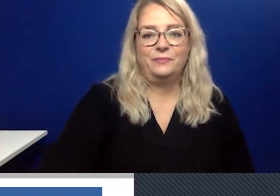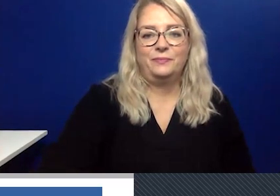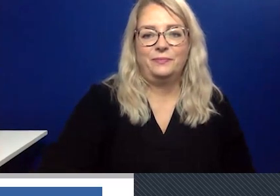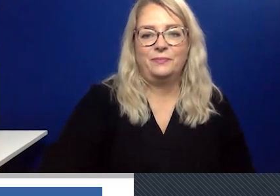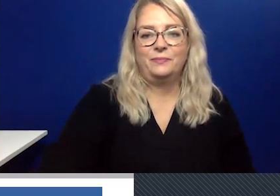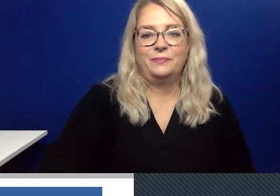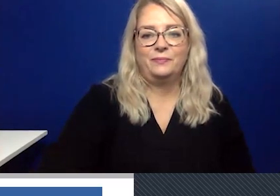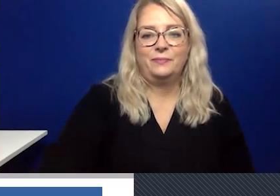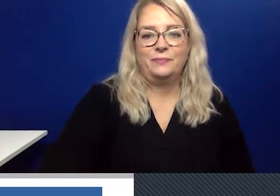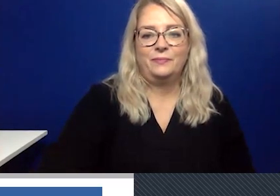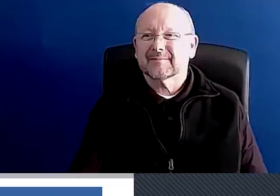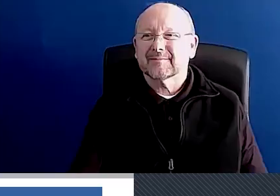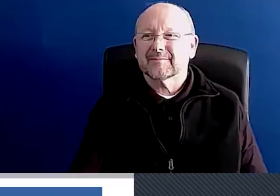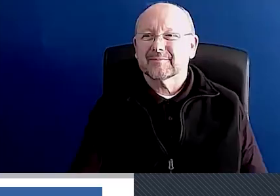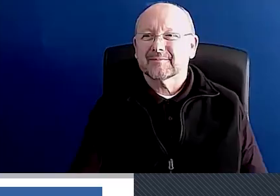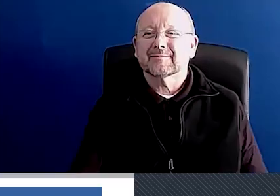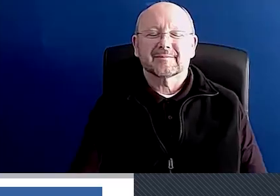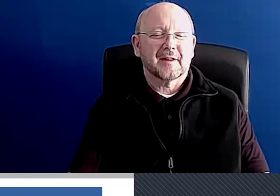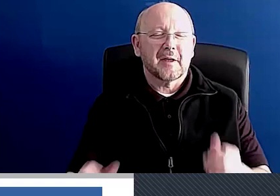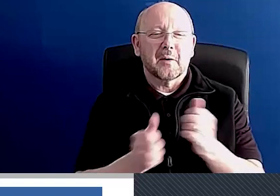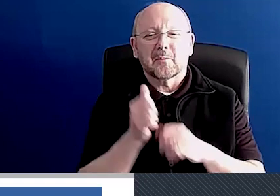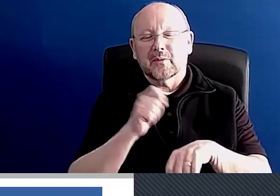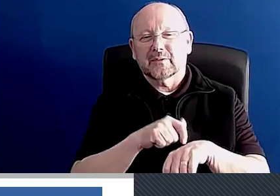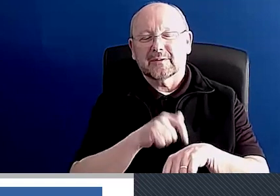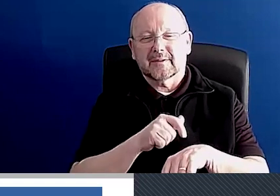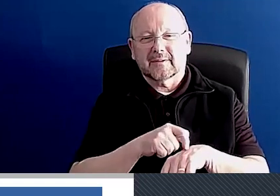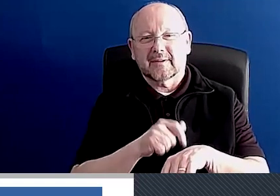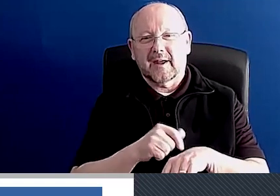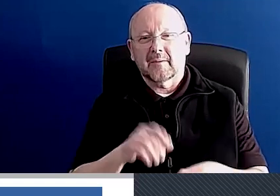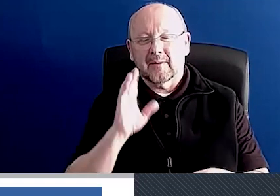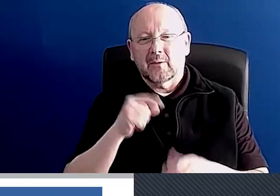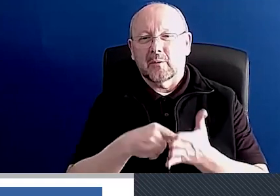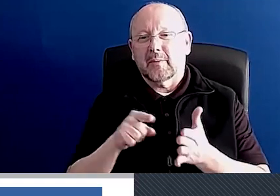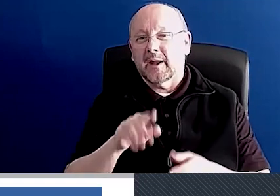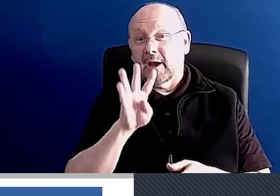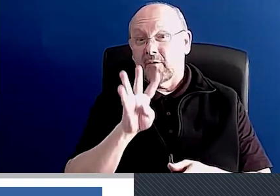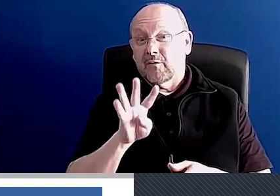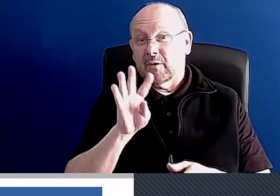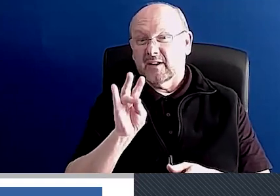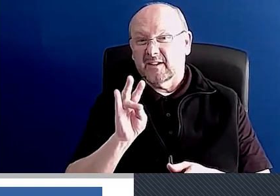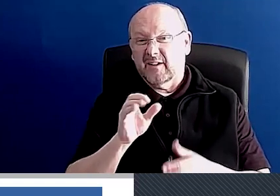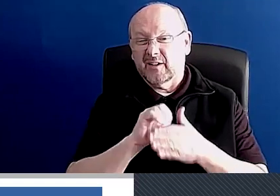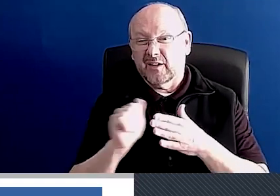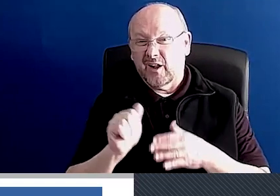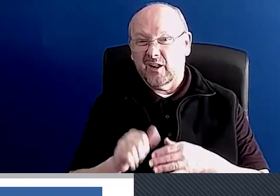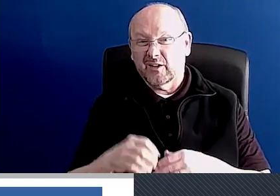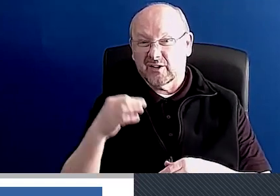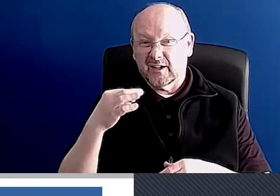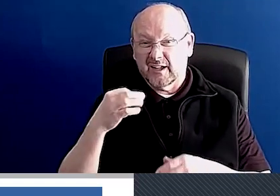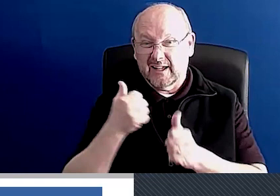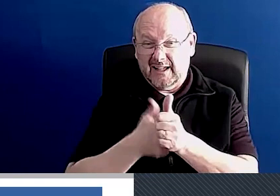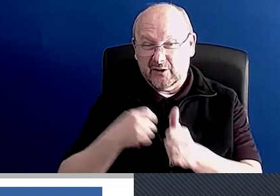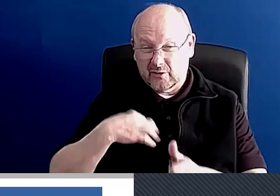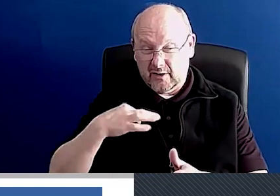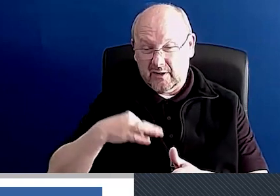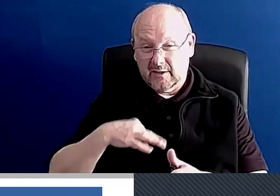an example, you have Thomas, who attends Fresno High, born and raised here in Fresno, went through all of Fresno